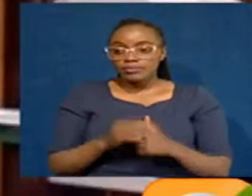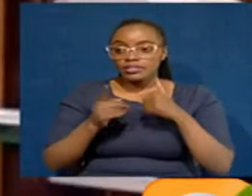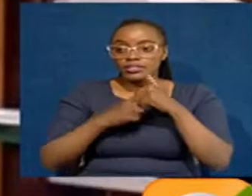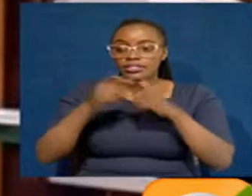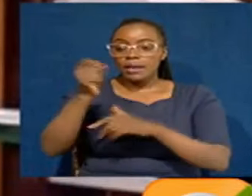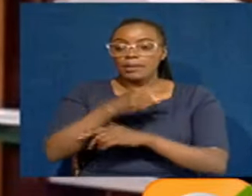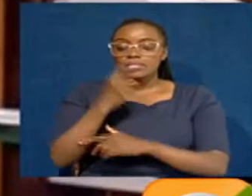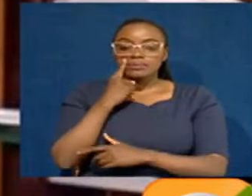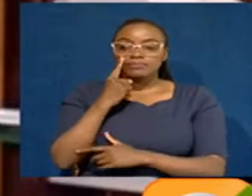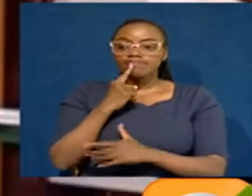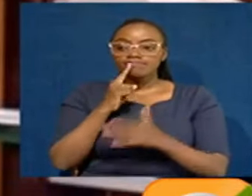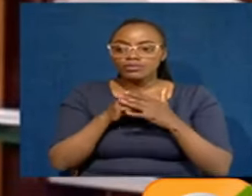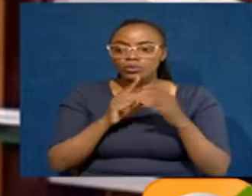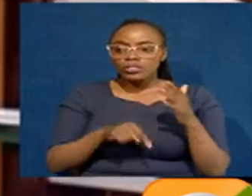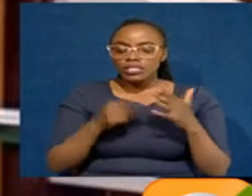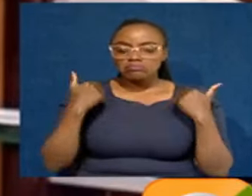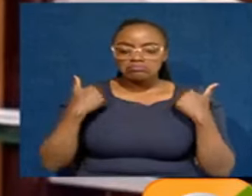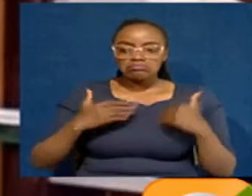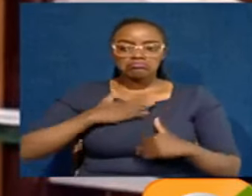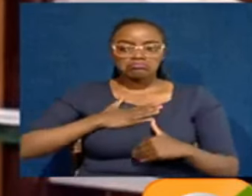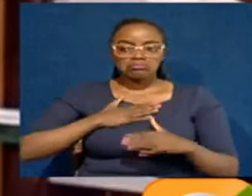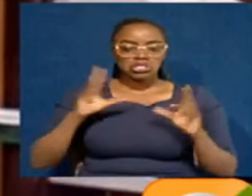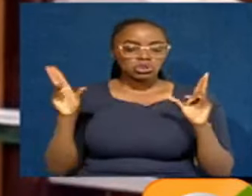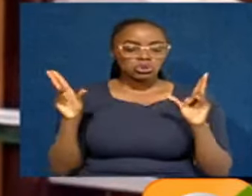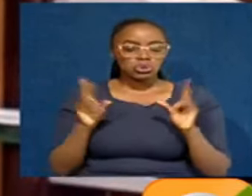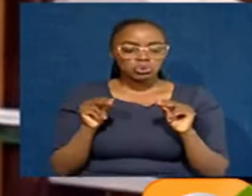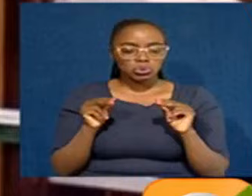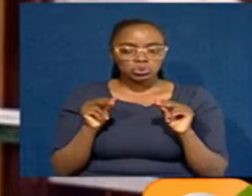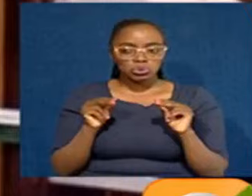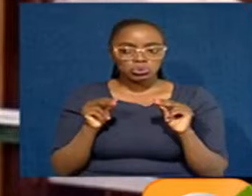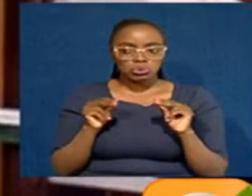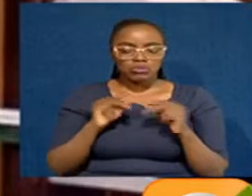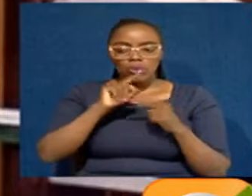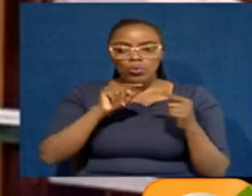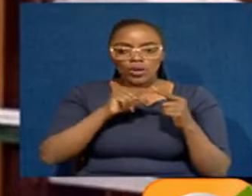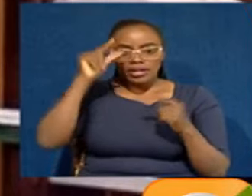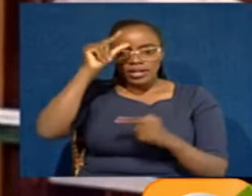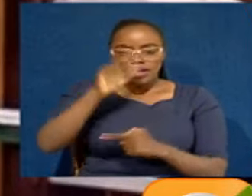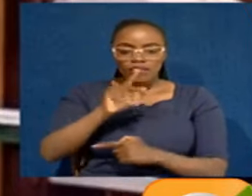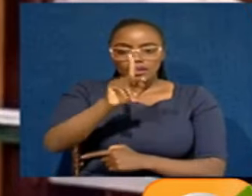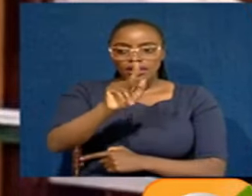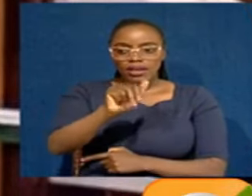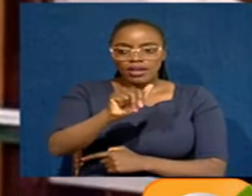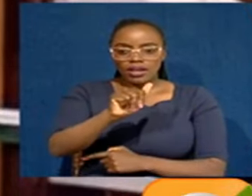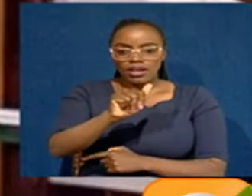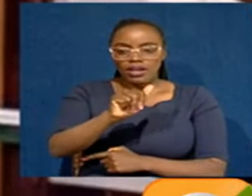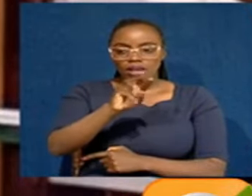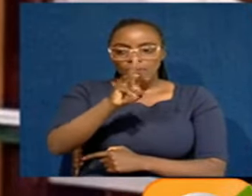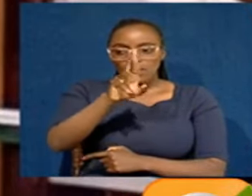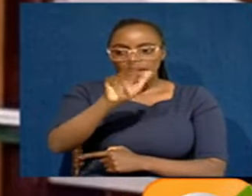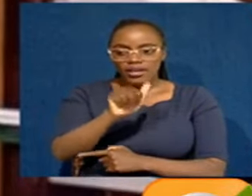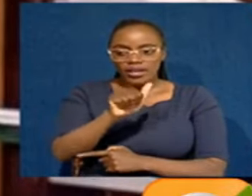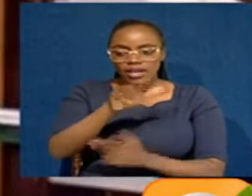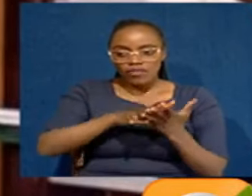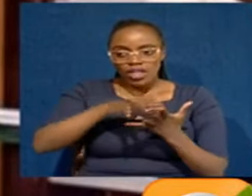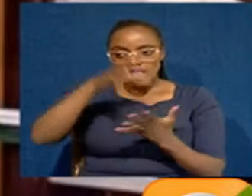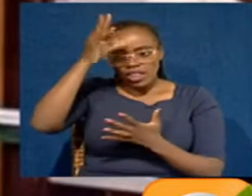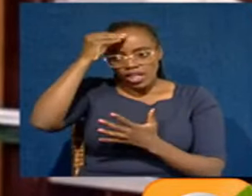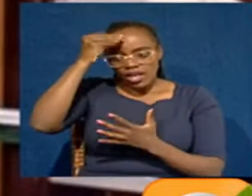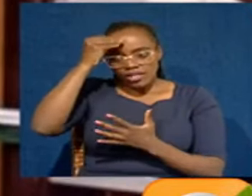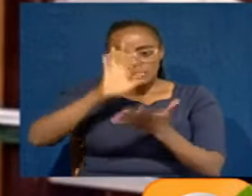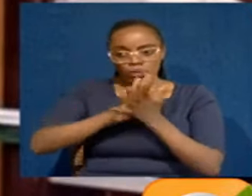she simply said it wasn't me. When will Governor Kawira learn to